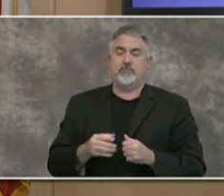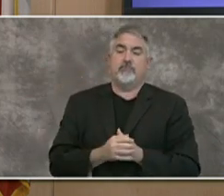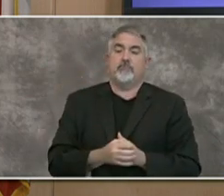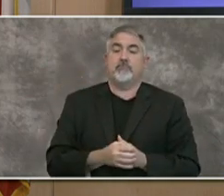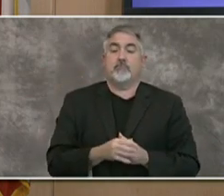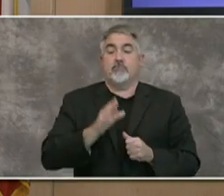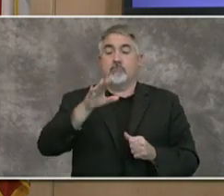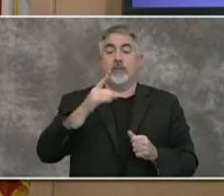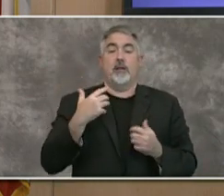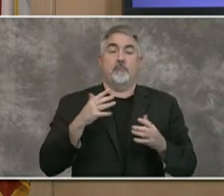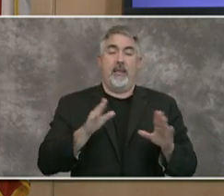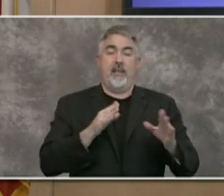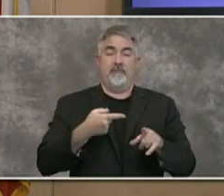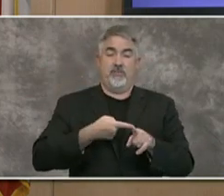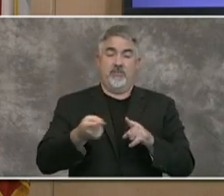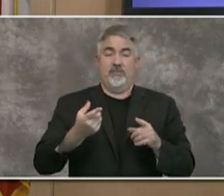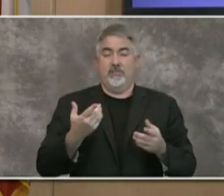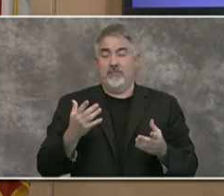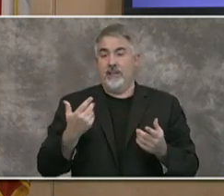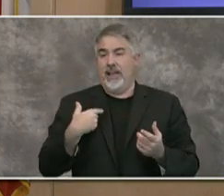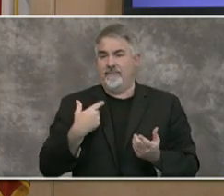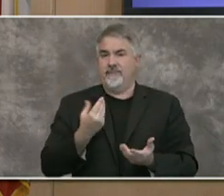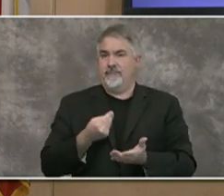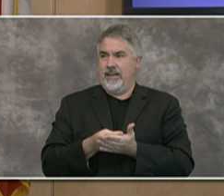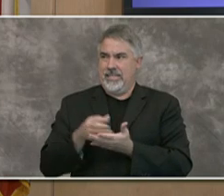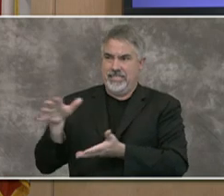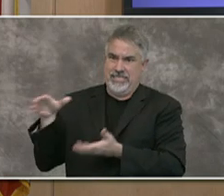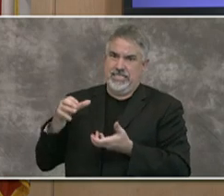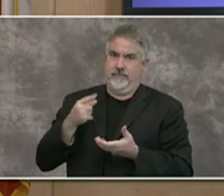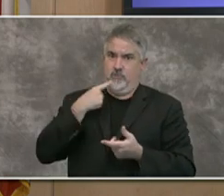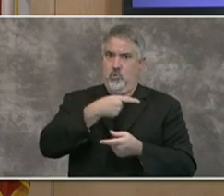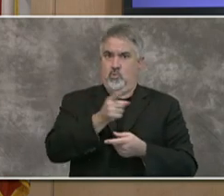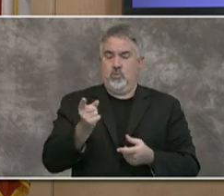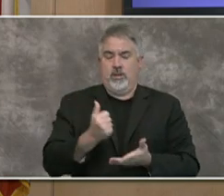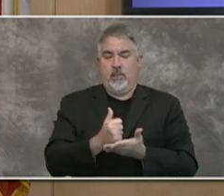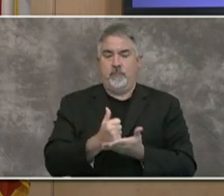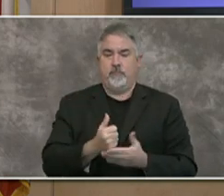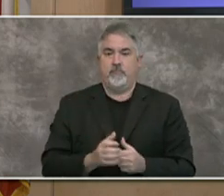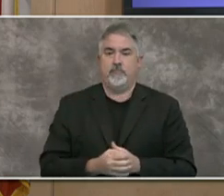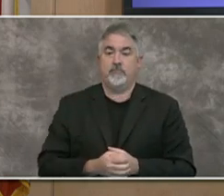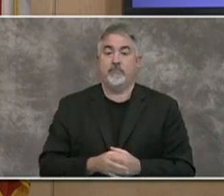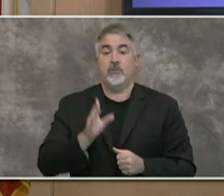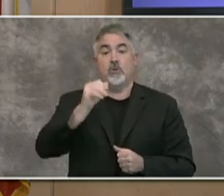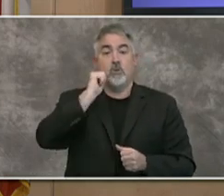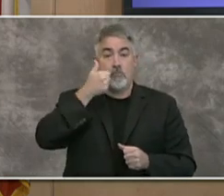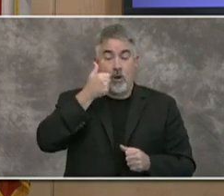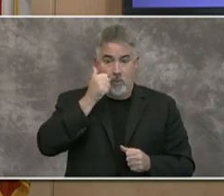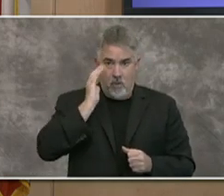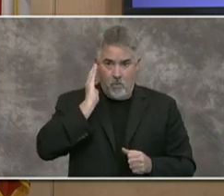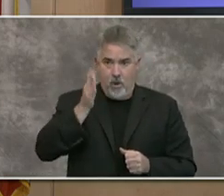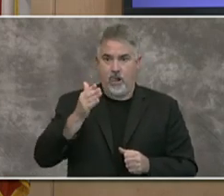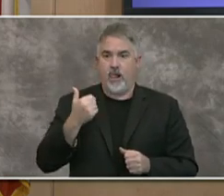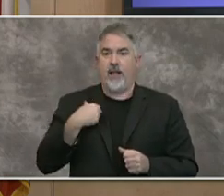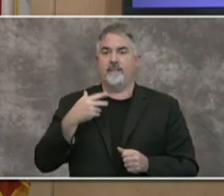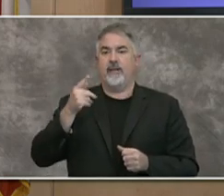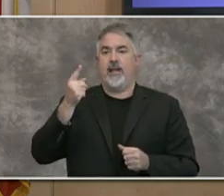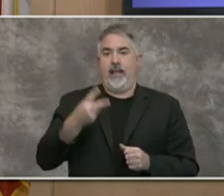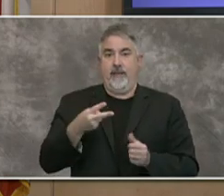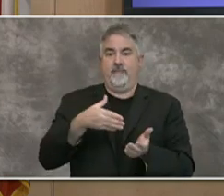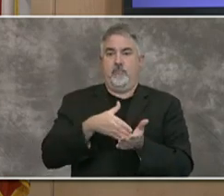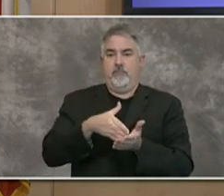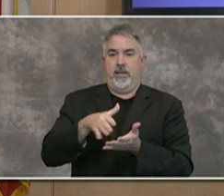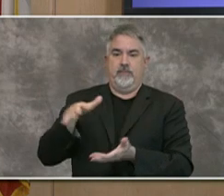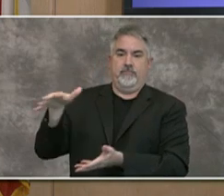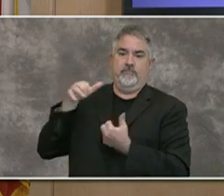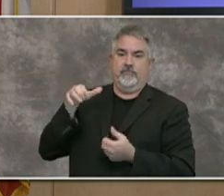our County Board of Supervisors will be considering appropriating more than $500,000 in direct contributions to